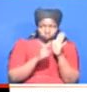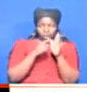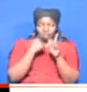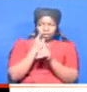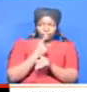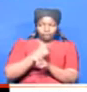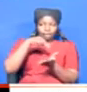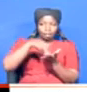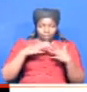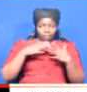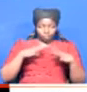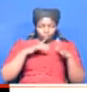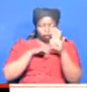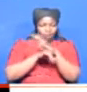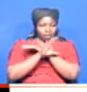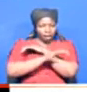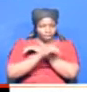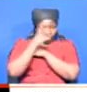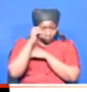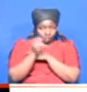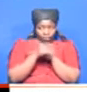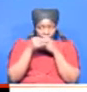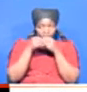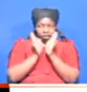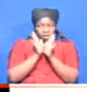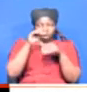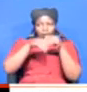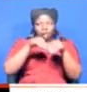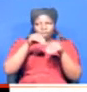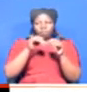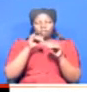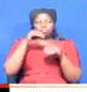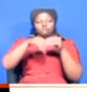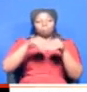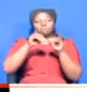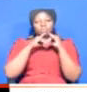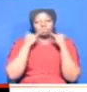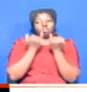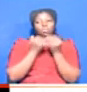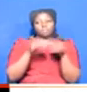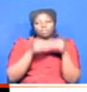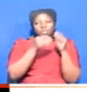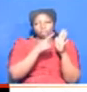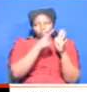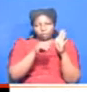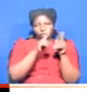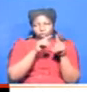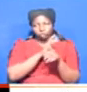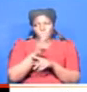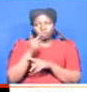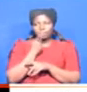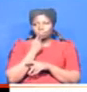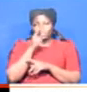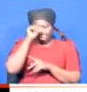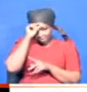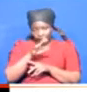country for the August general election. The electoral body has given a green light to West Pokot Governor John Lonyangapuo to